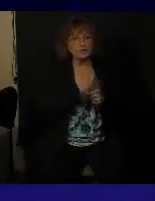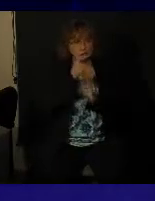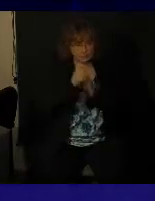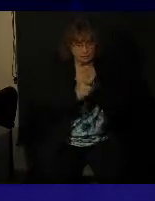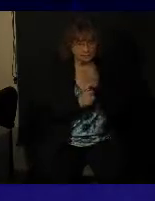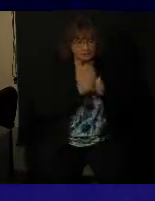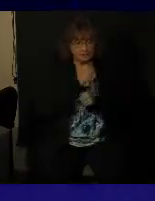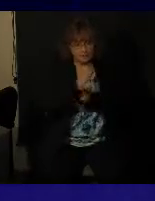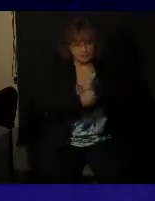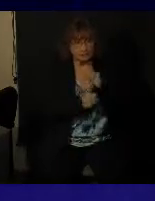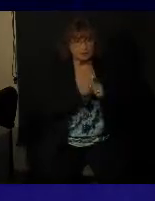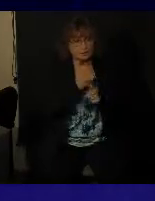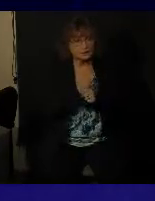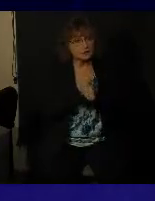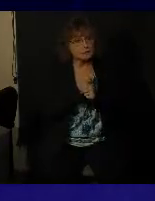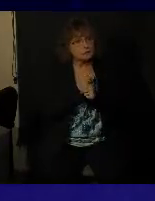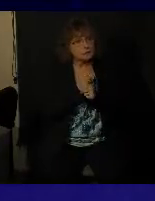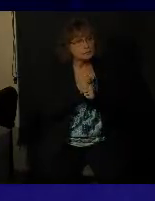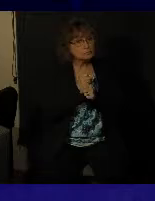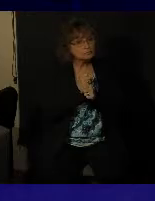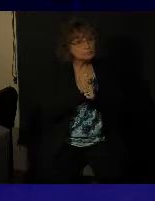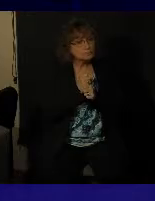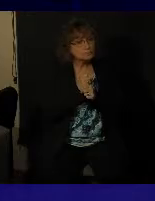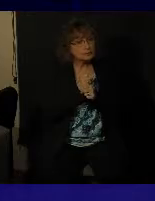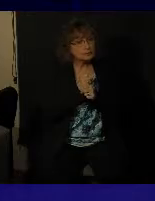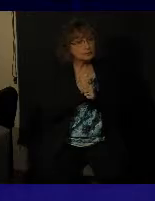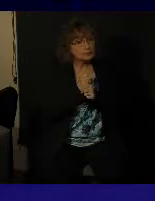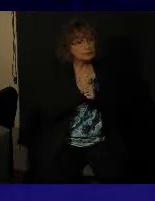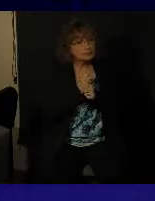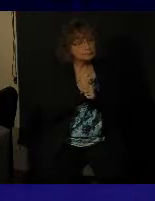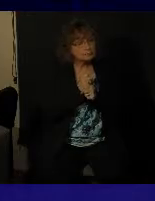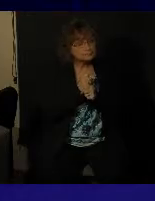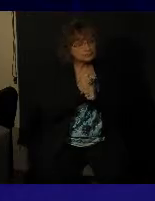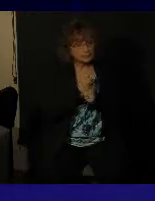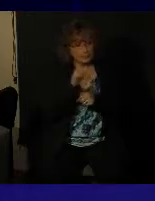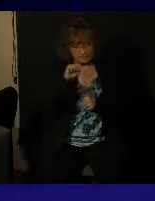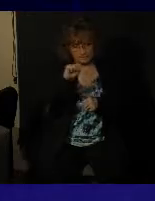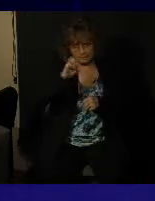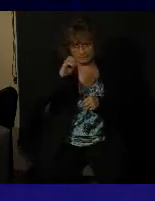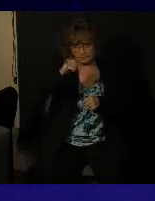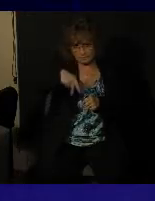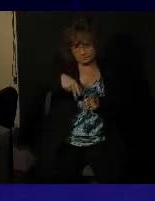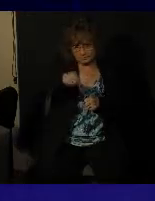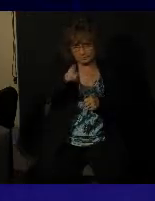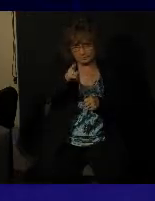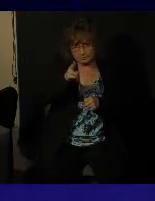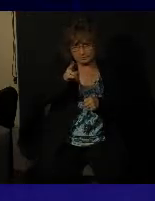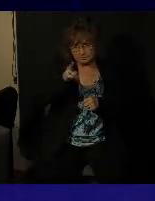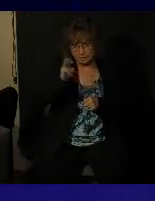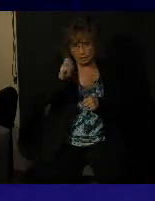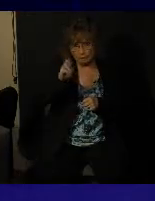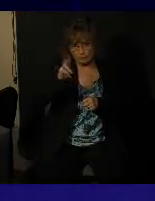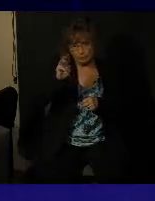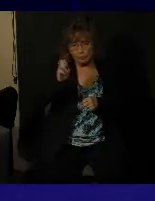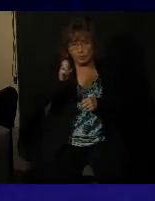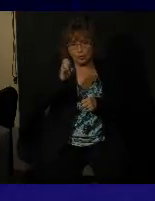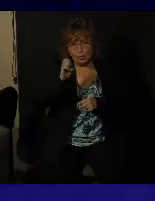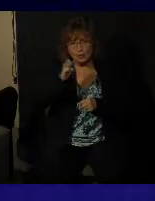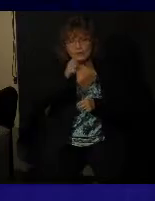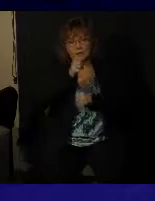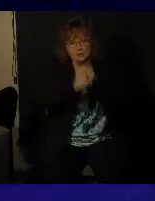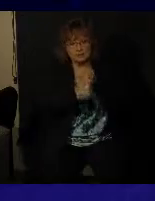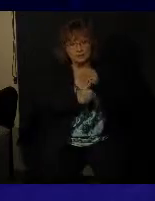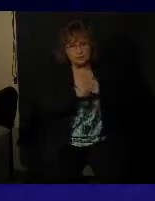disrespectful. Once again, this year, it was worse sophomore year because I was barely home and just hanging out with wrong friends